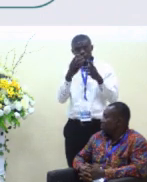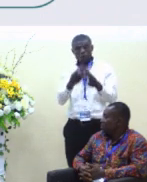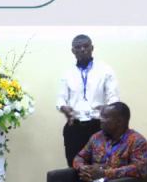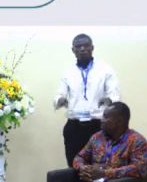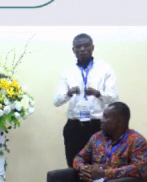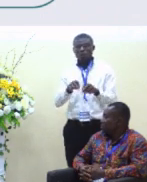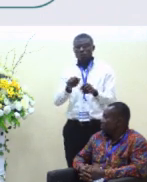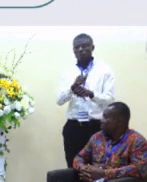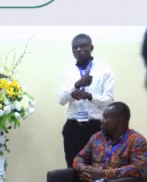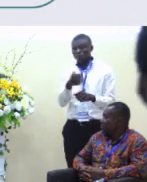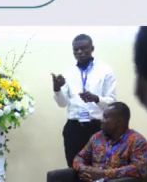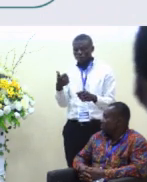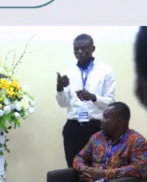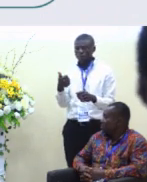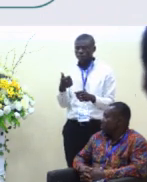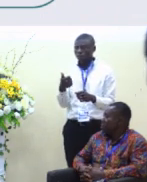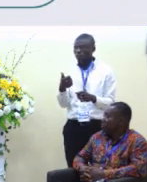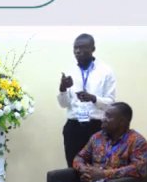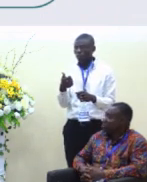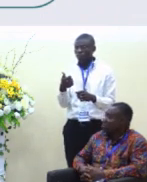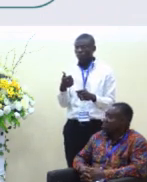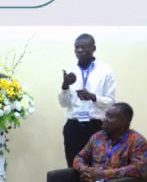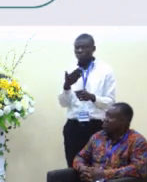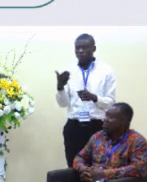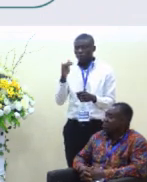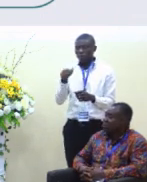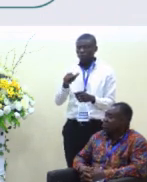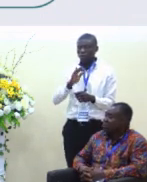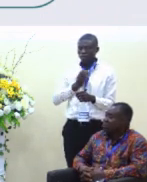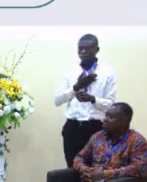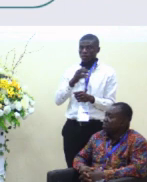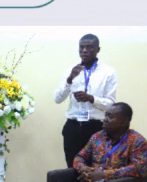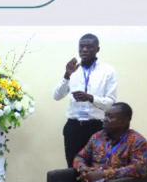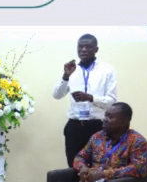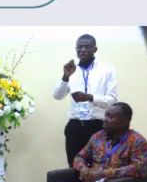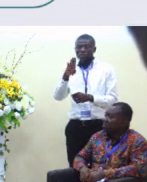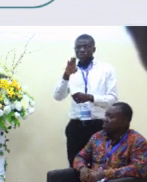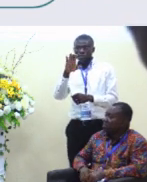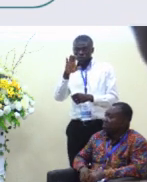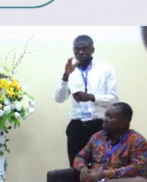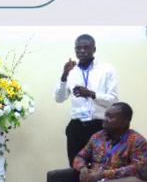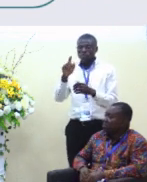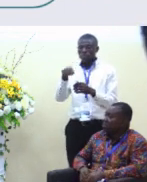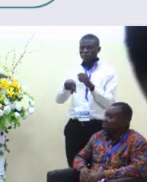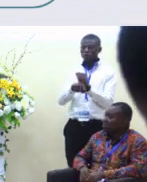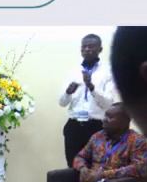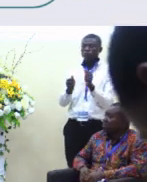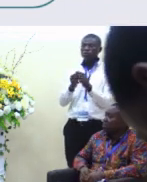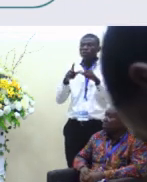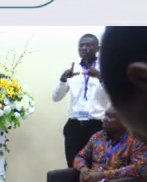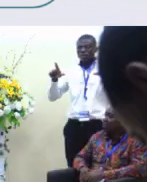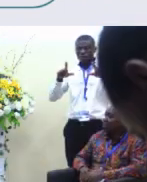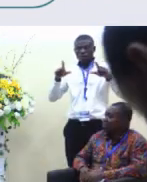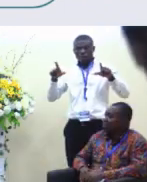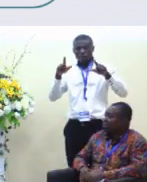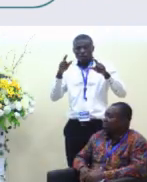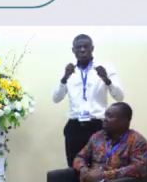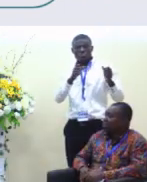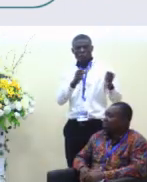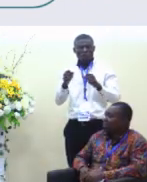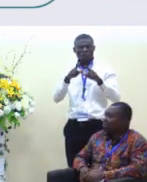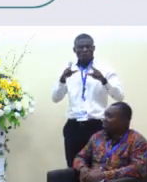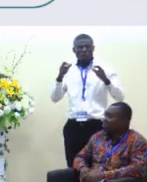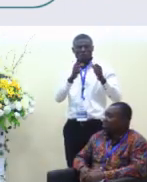So another main element of our SBC interventions has to do with language. Language is